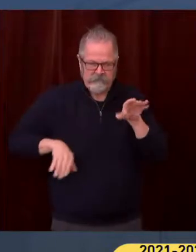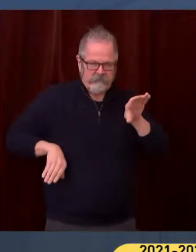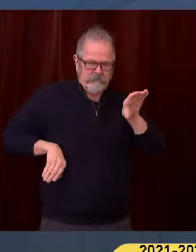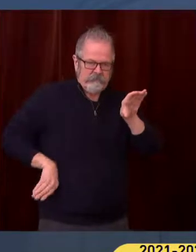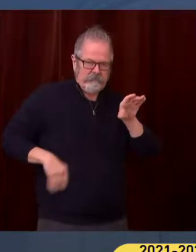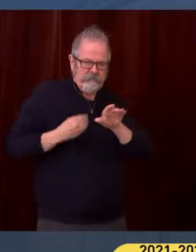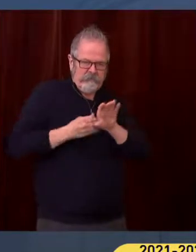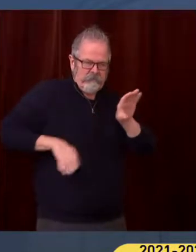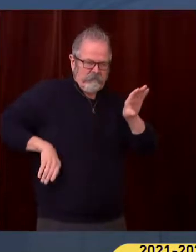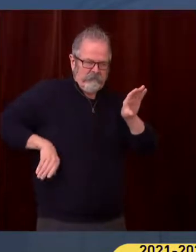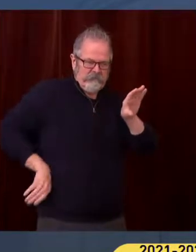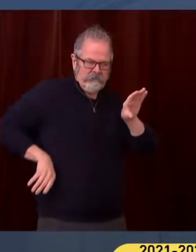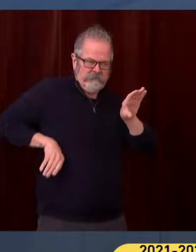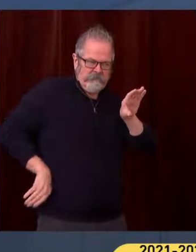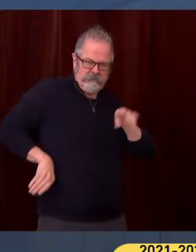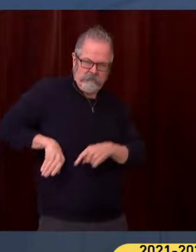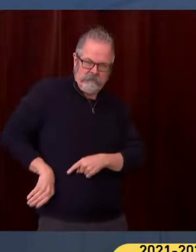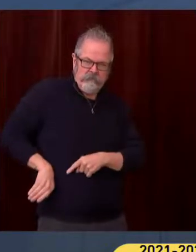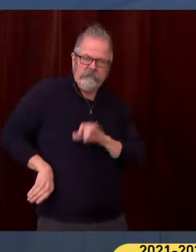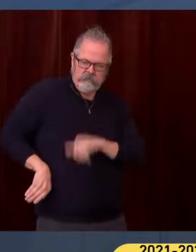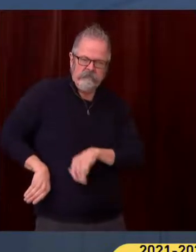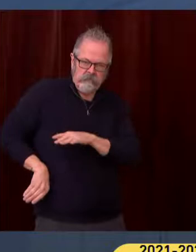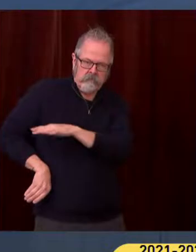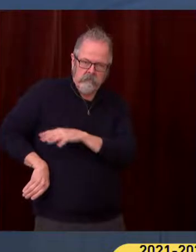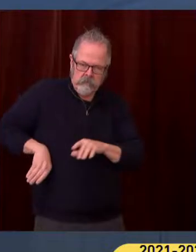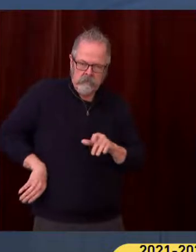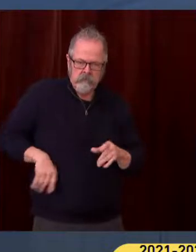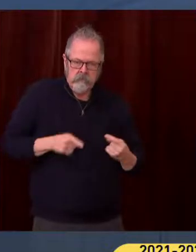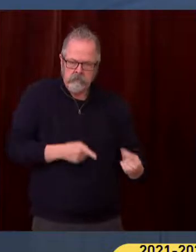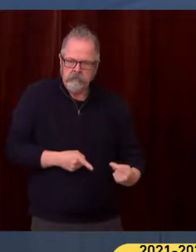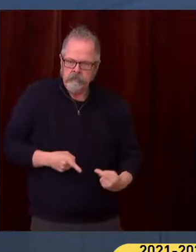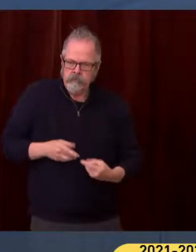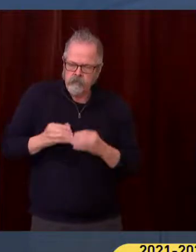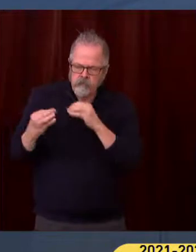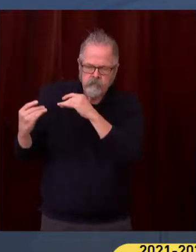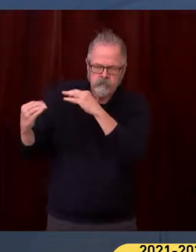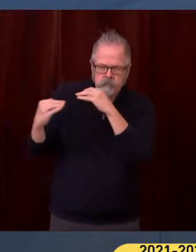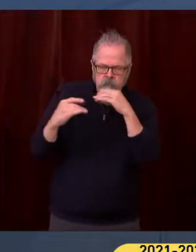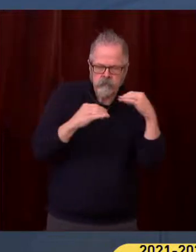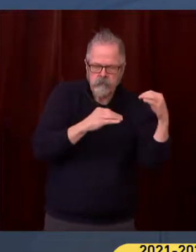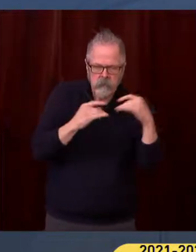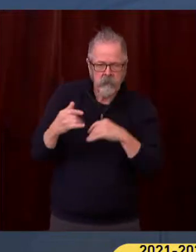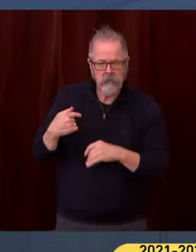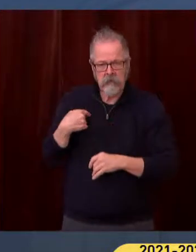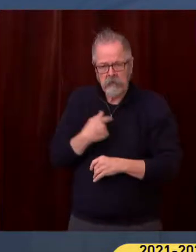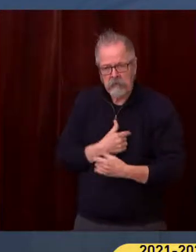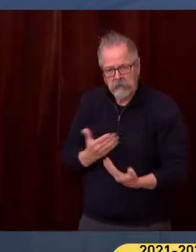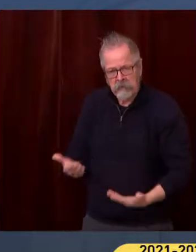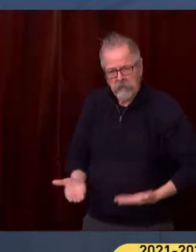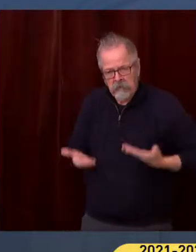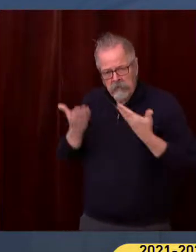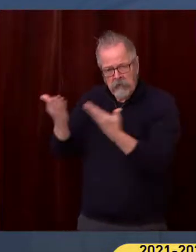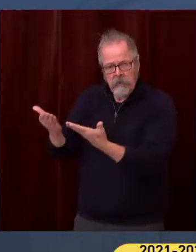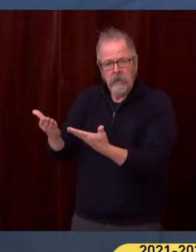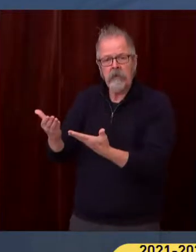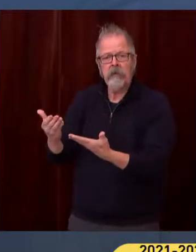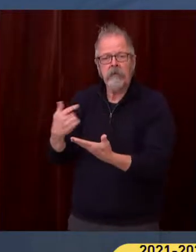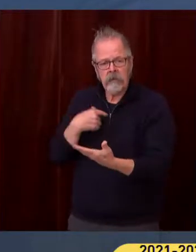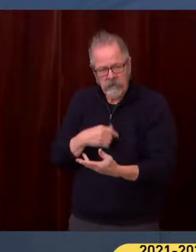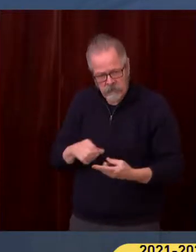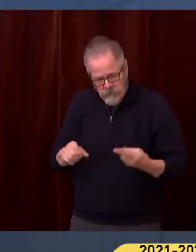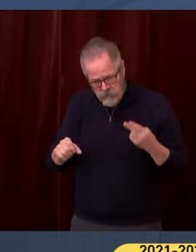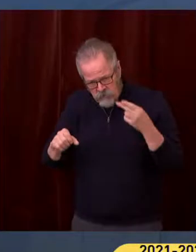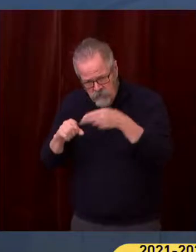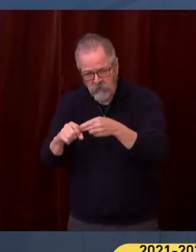proposing that we join the rest of the West Coast in adopting a clean fuel standard. This common sense policy